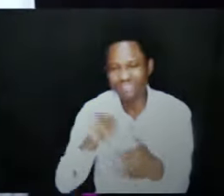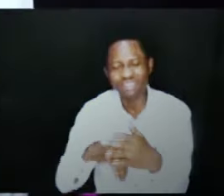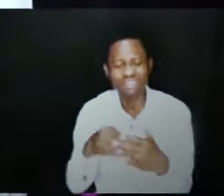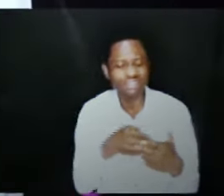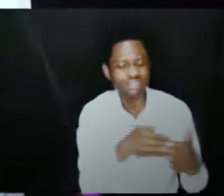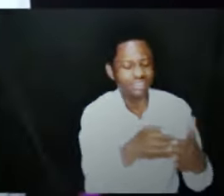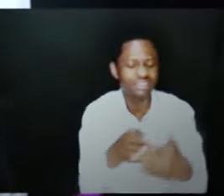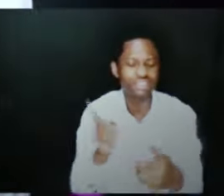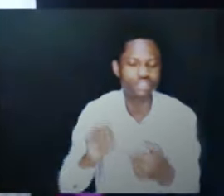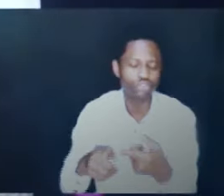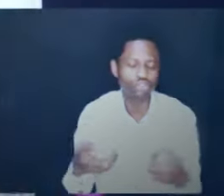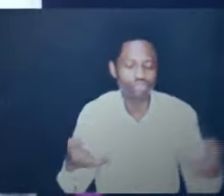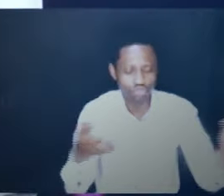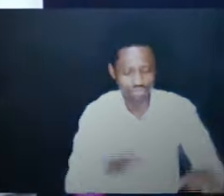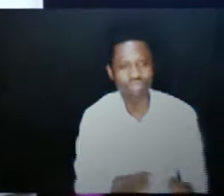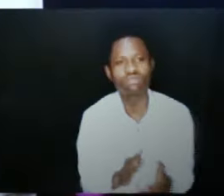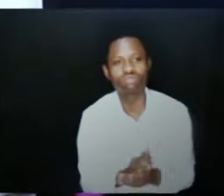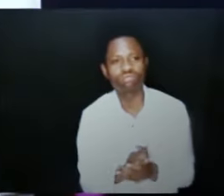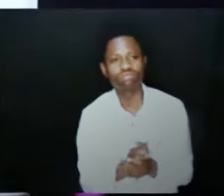death.